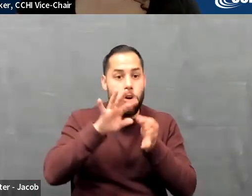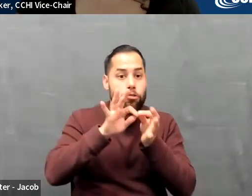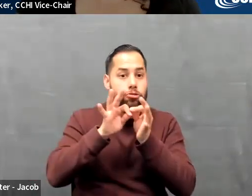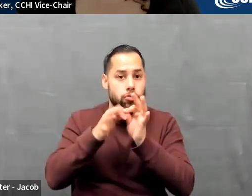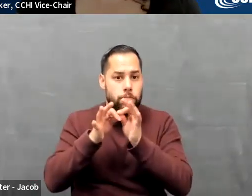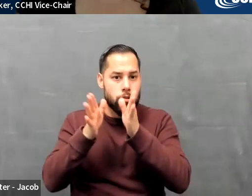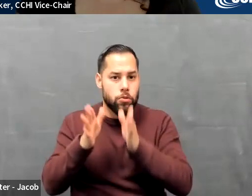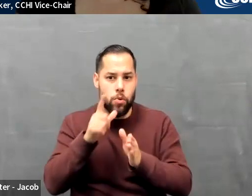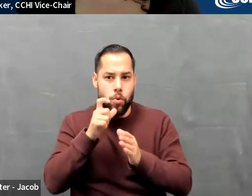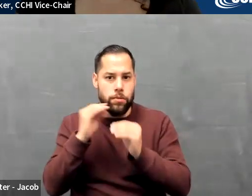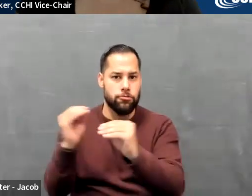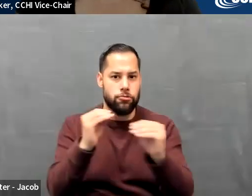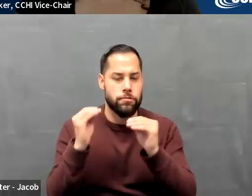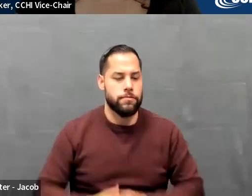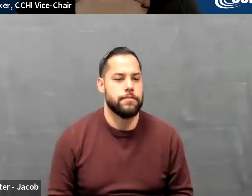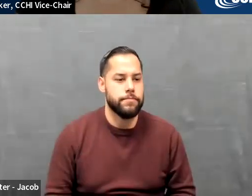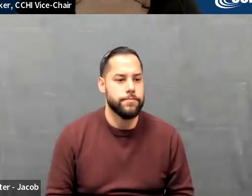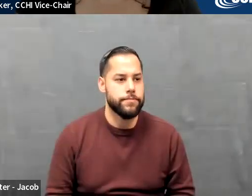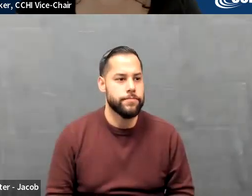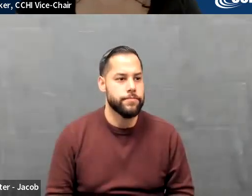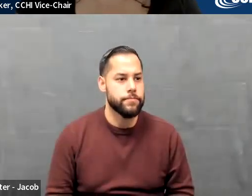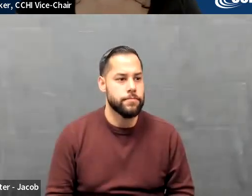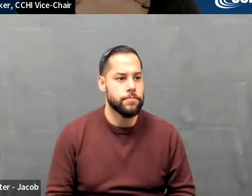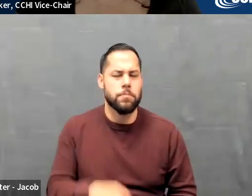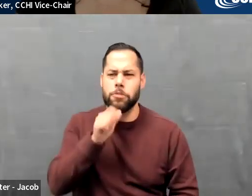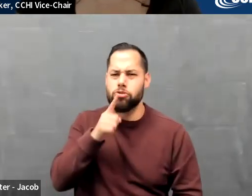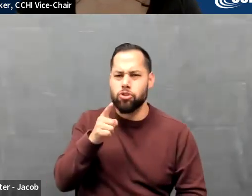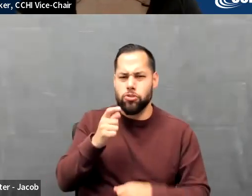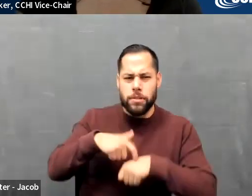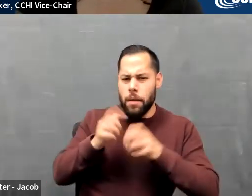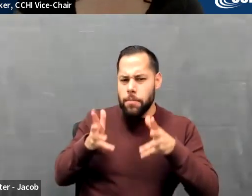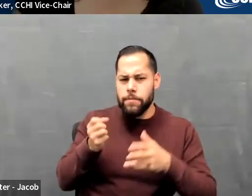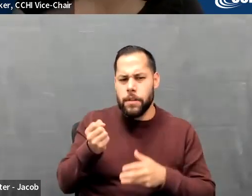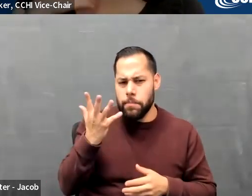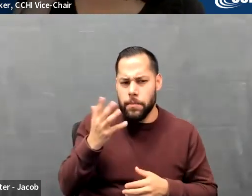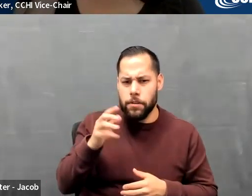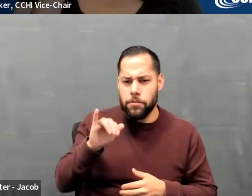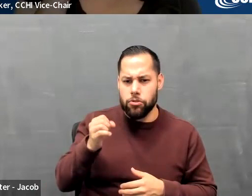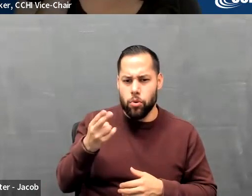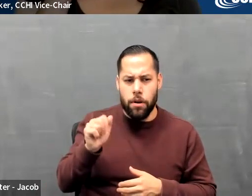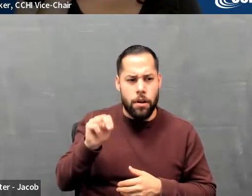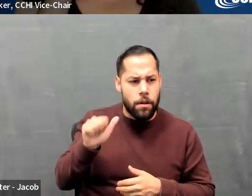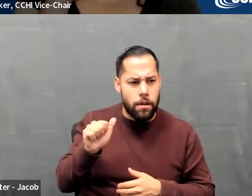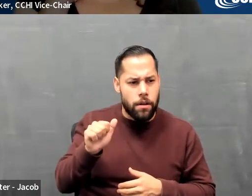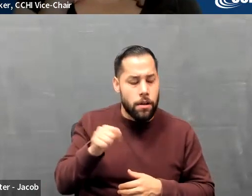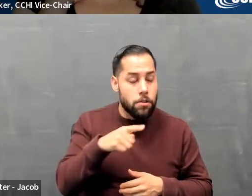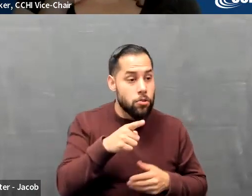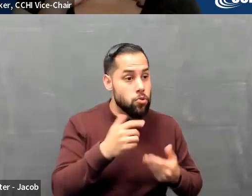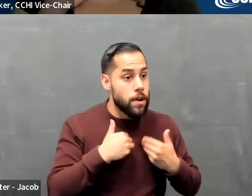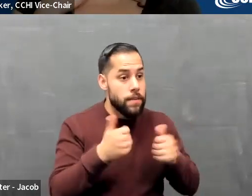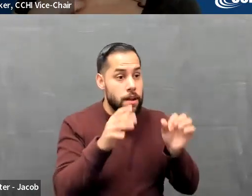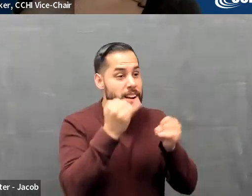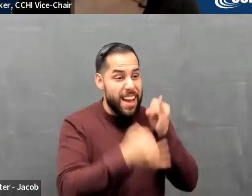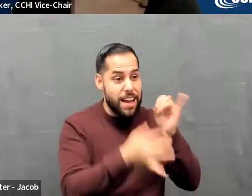are training. Mm-hmm. Absolutely. I'm not sure how much time we have left, Johanna. Did you have any last